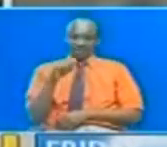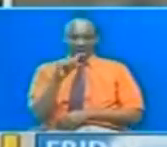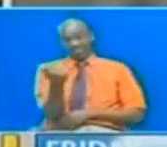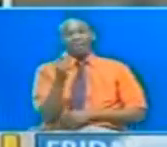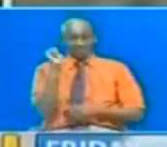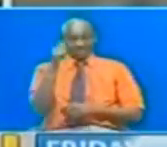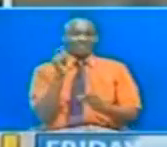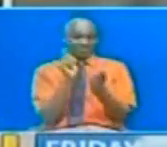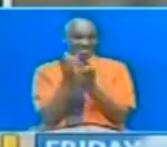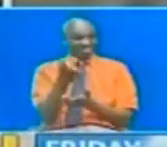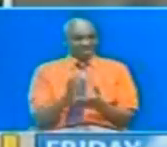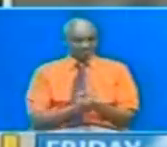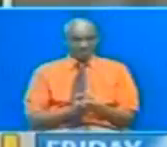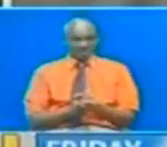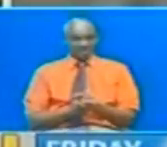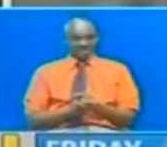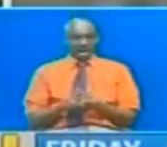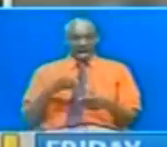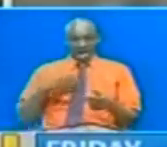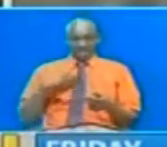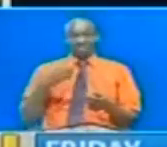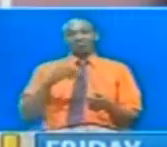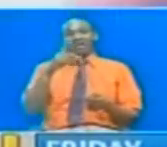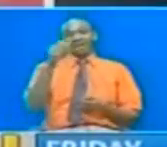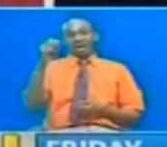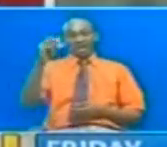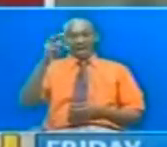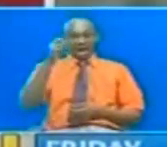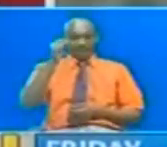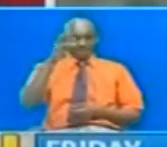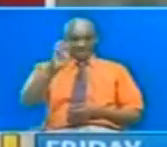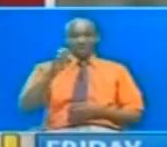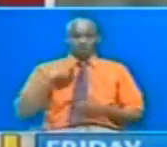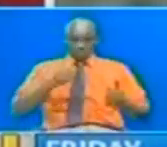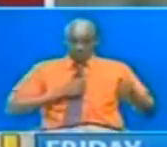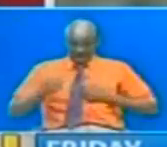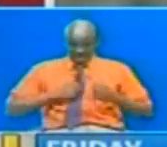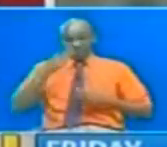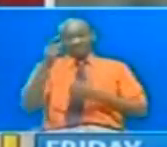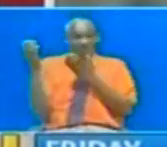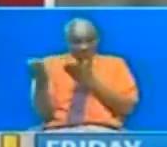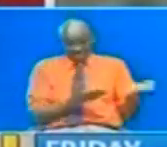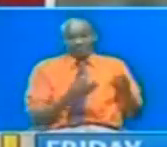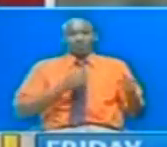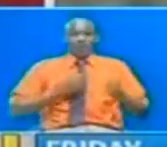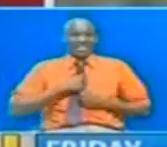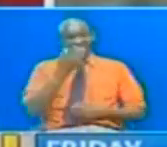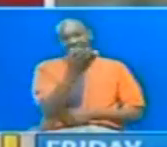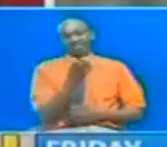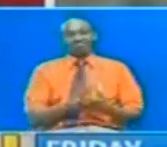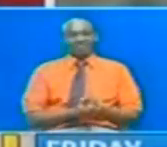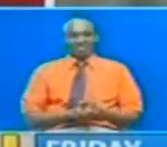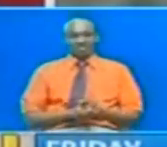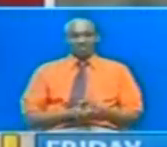Uh-huh. Na President Paul Kagame. Wow. Ameni-invite huko kwa country yake. Uh-huh. Wow,